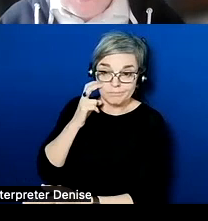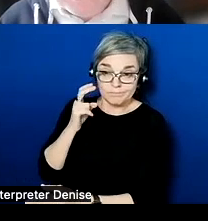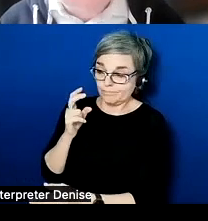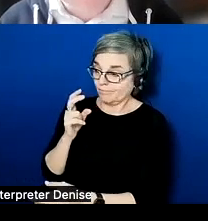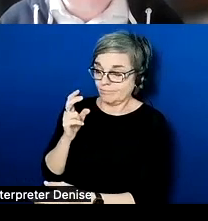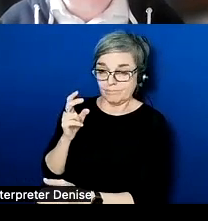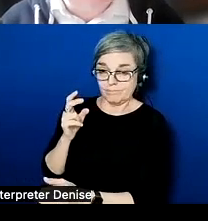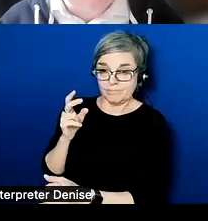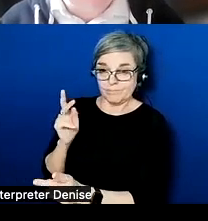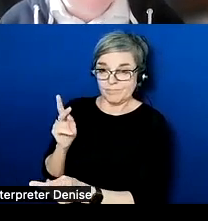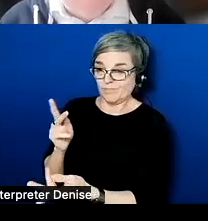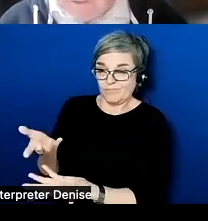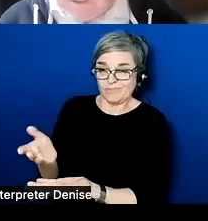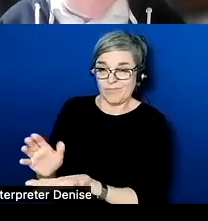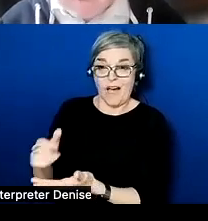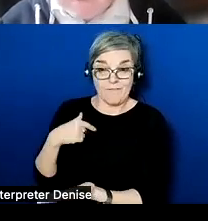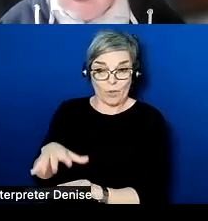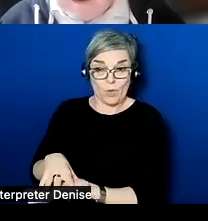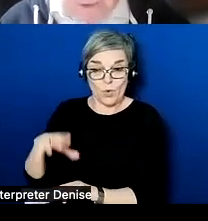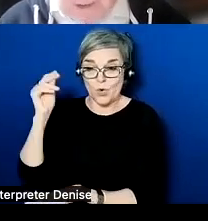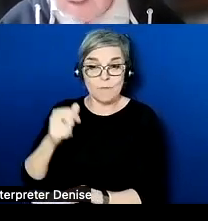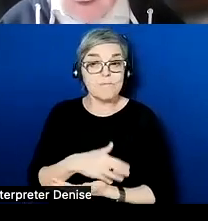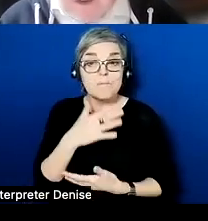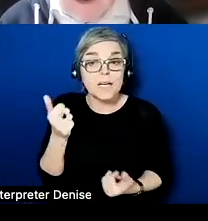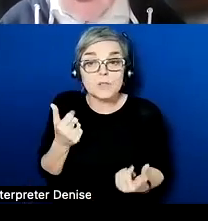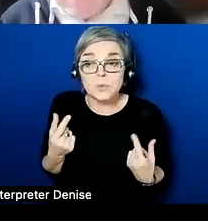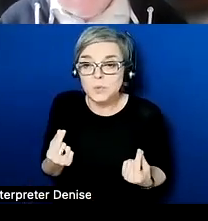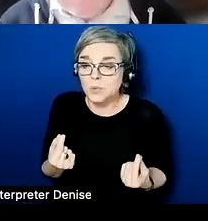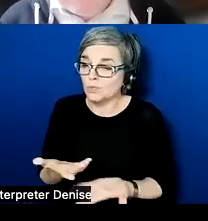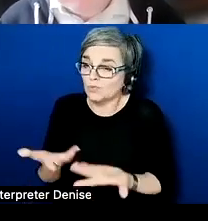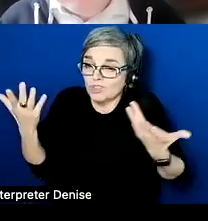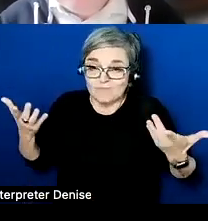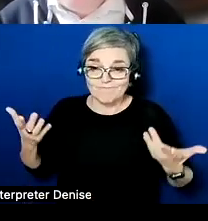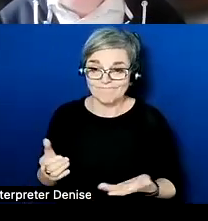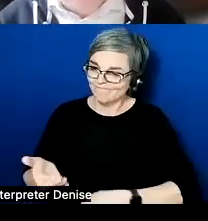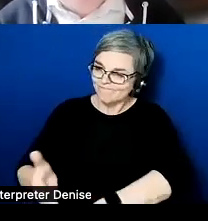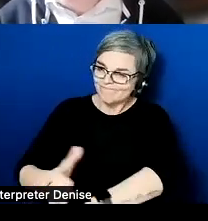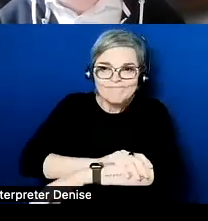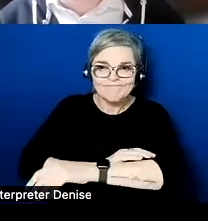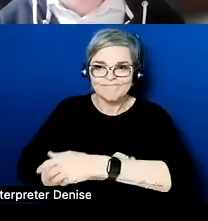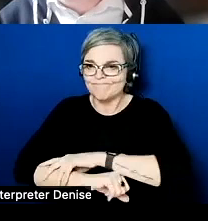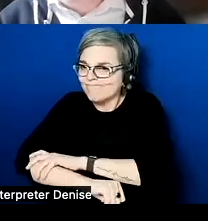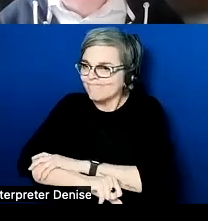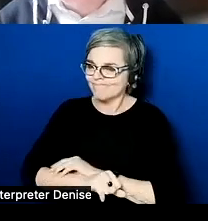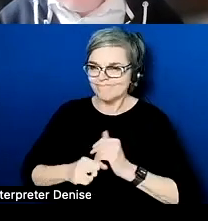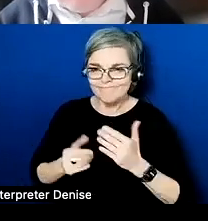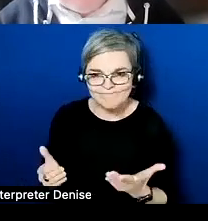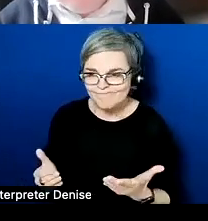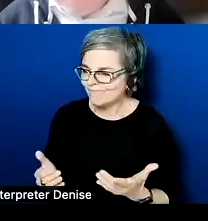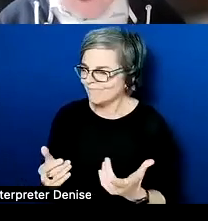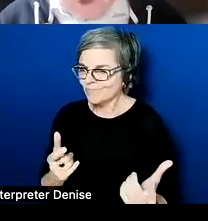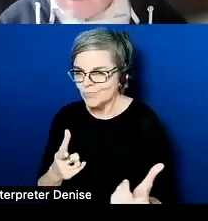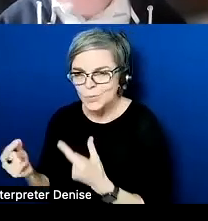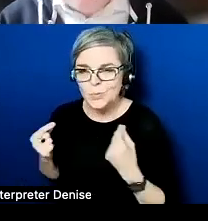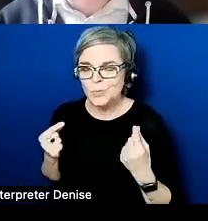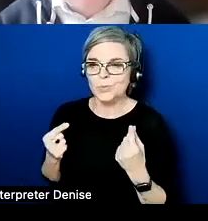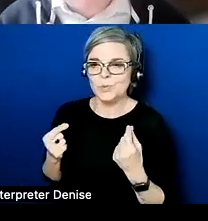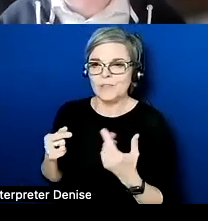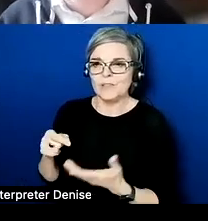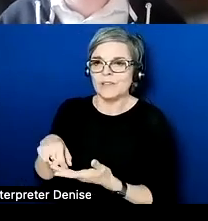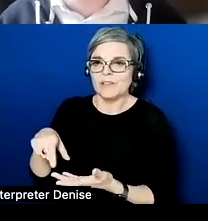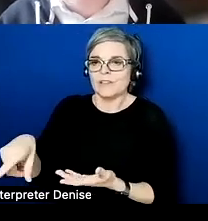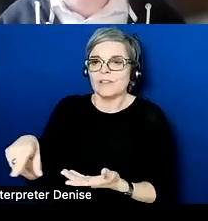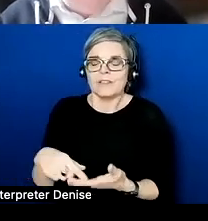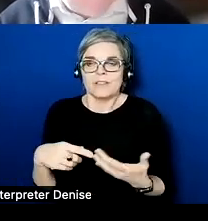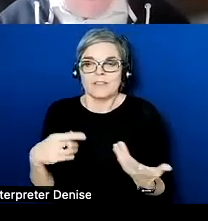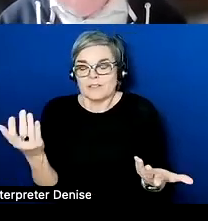to roll your sleeves up and get in there and it's kind of like being fellow travelers, and you've got to journey through this